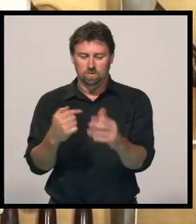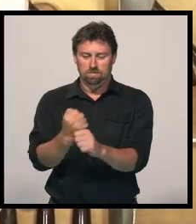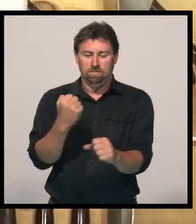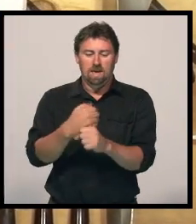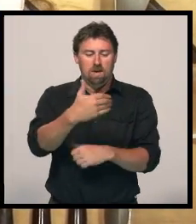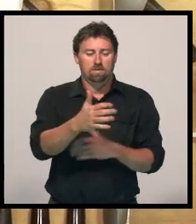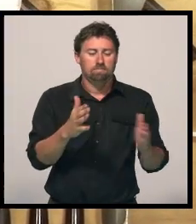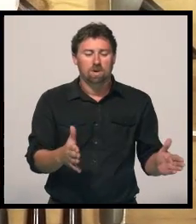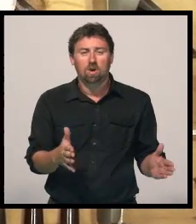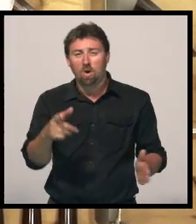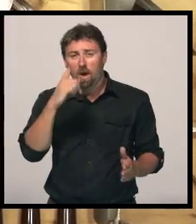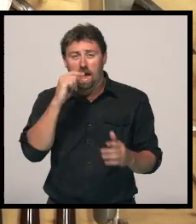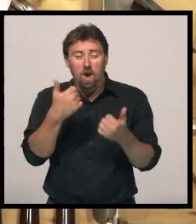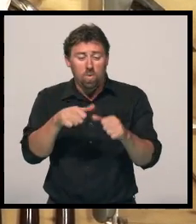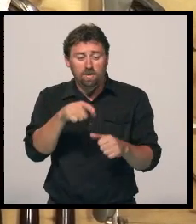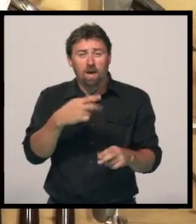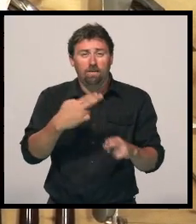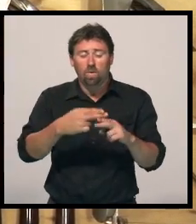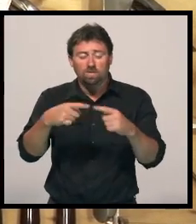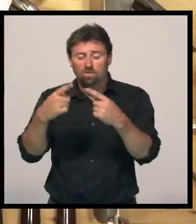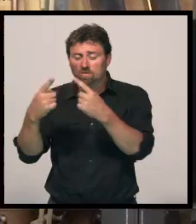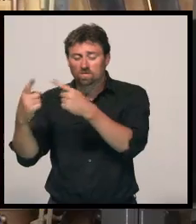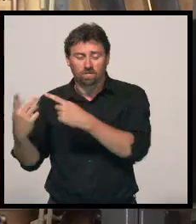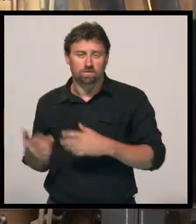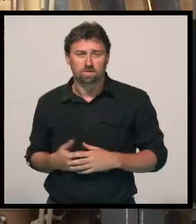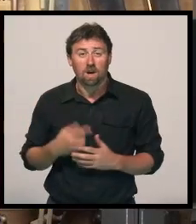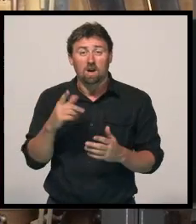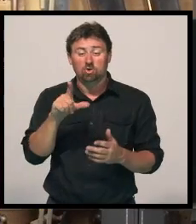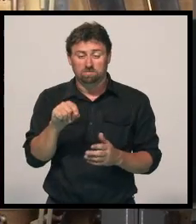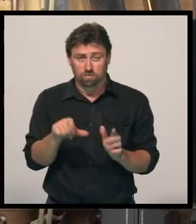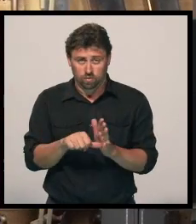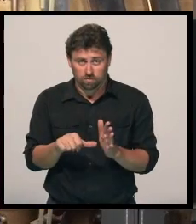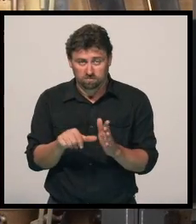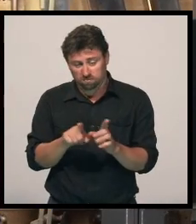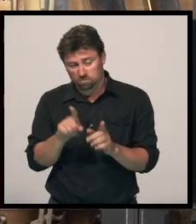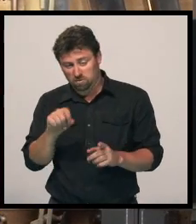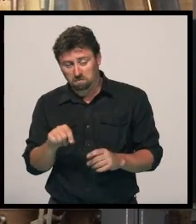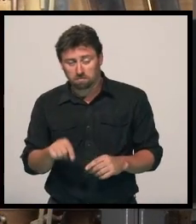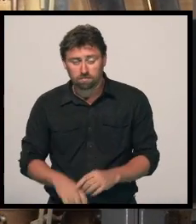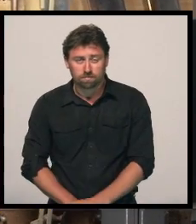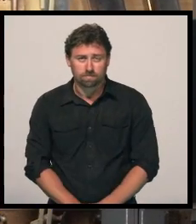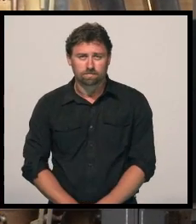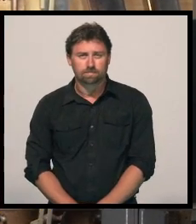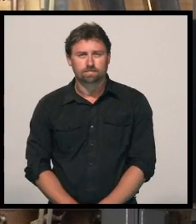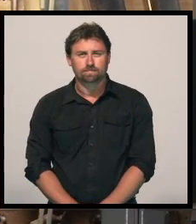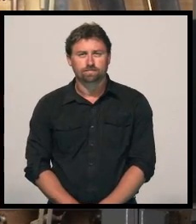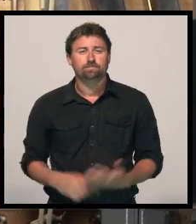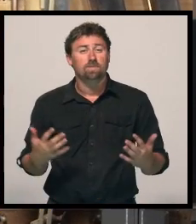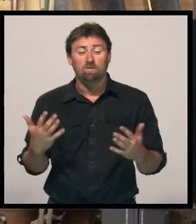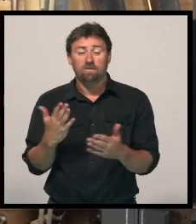so versatile and it's pretty inexpensive as well. So here goes. First of all, we need some